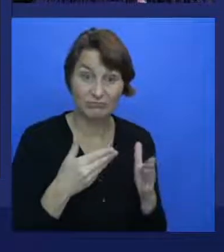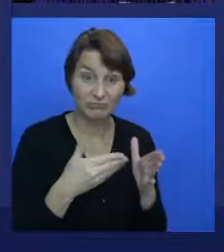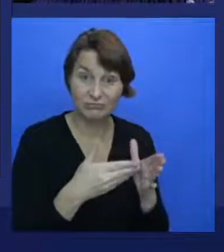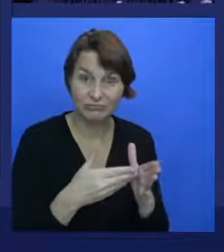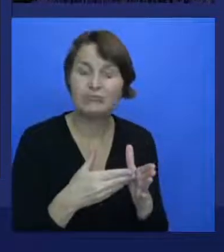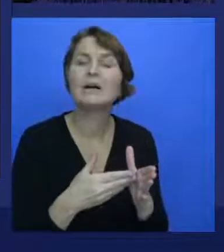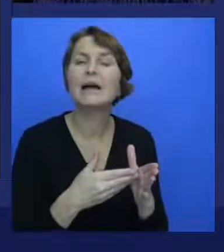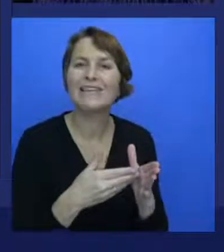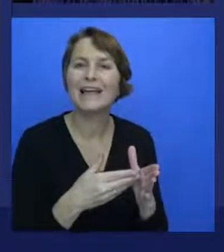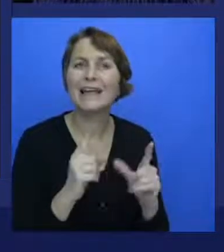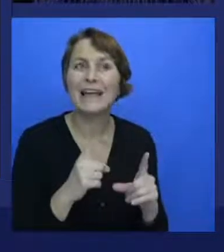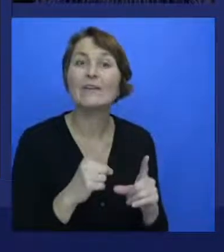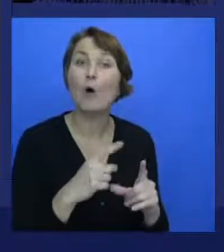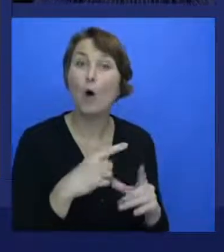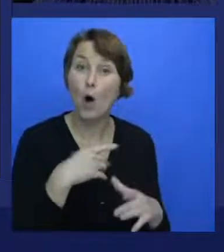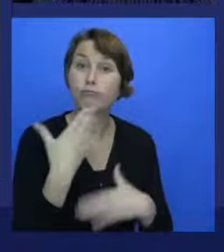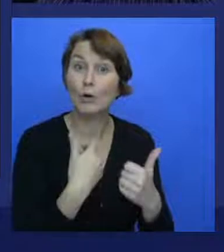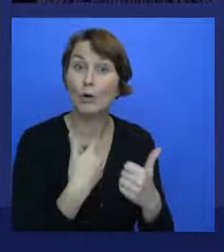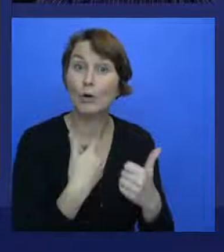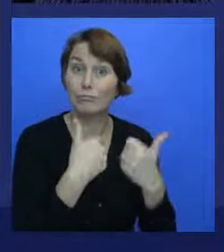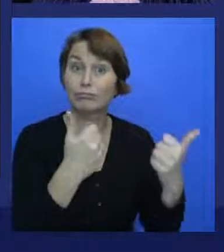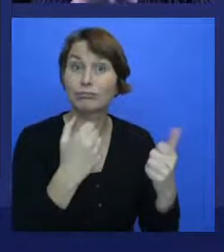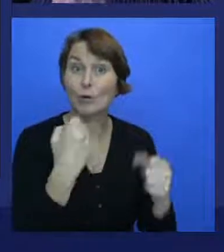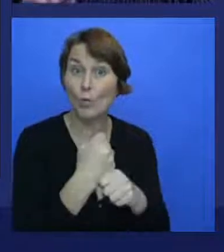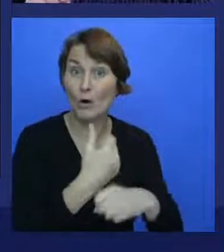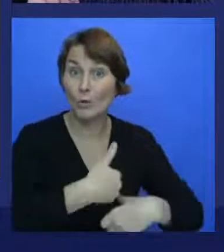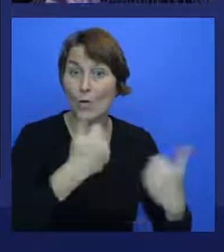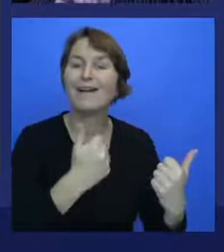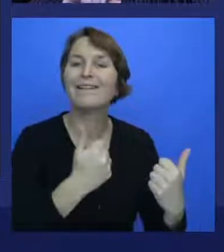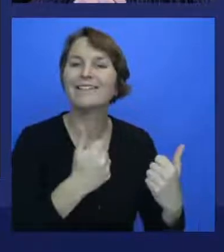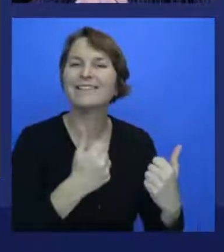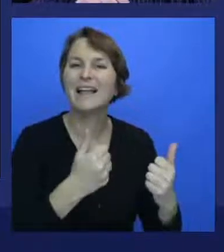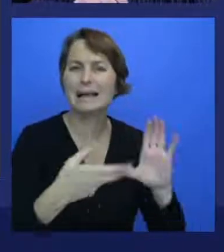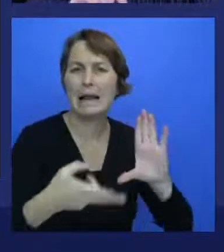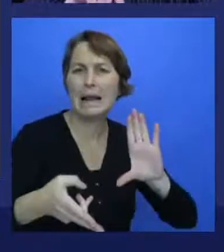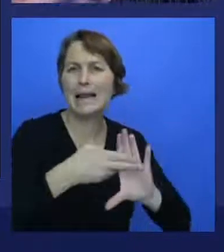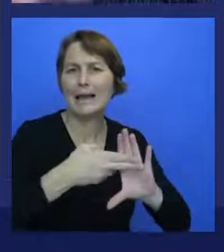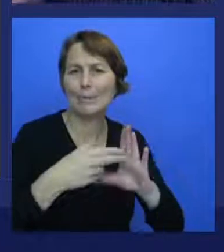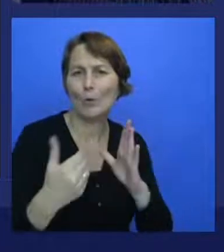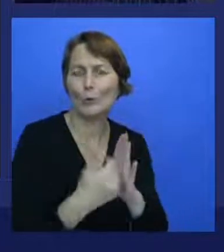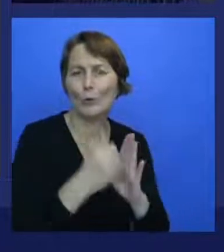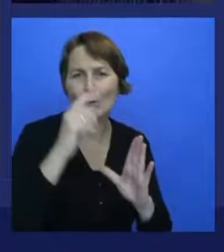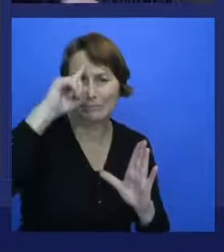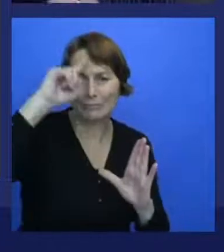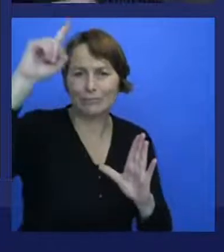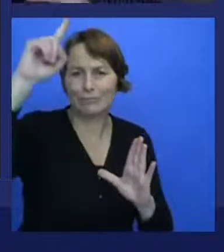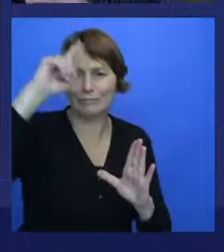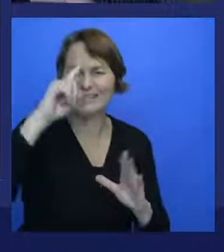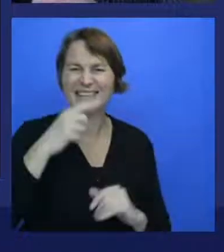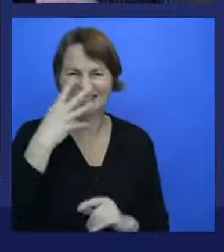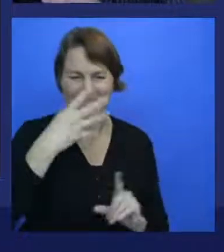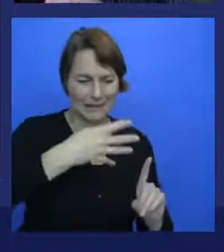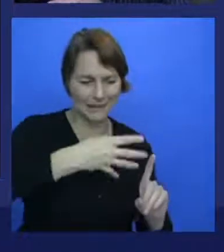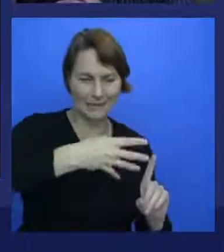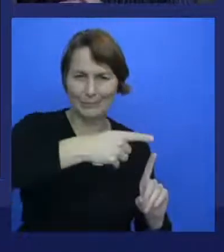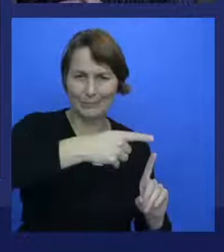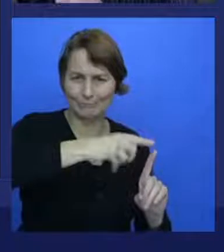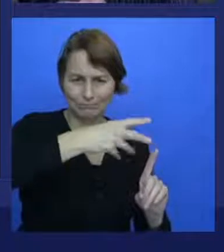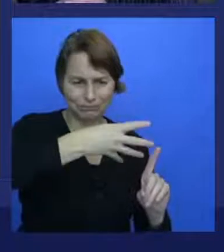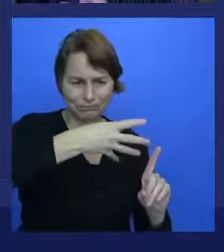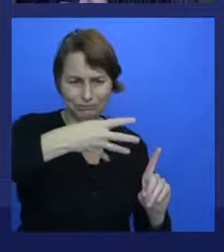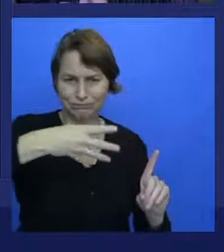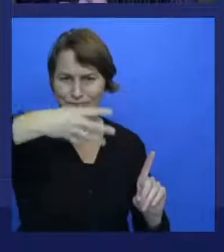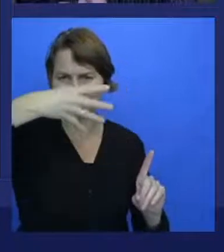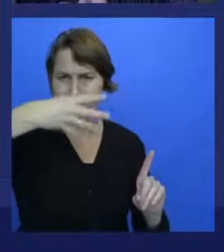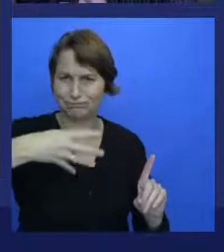if you look carefully at this visualization, you notice sort of in the middle there, the planning, scheduling, optimization, the technologies that were worked on in the 50s and the 60s